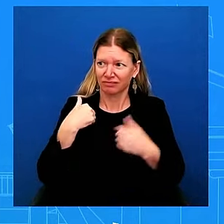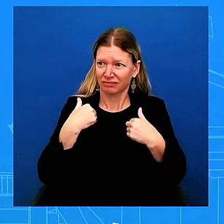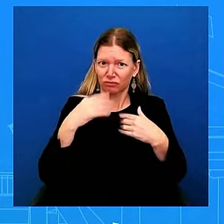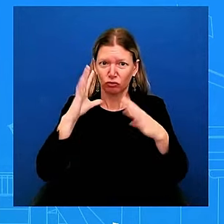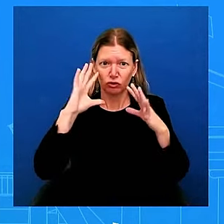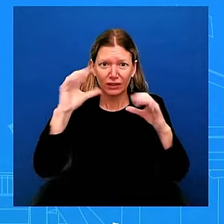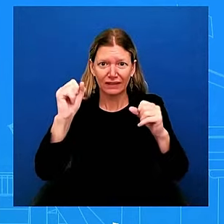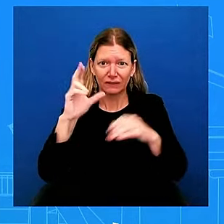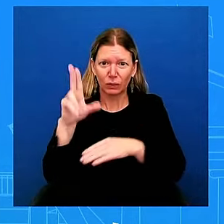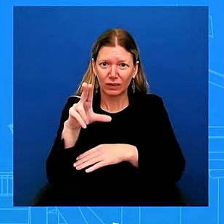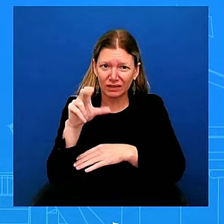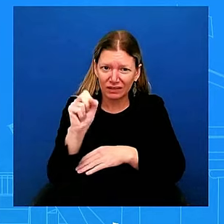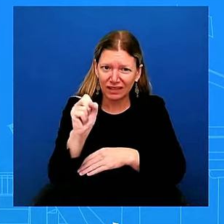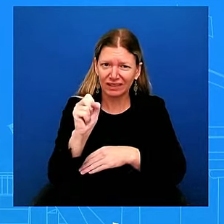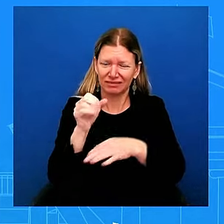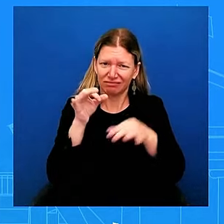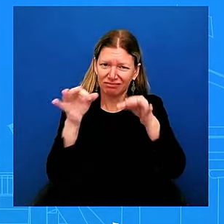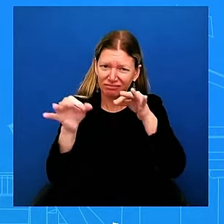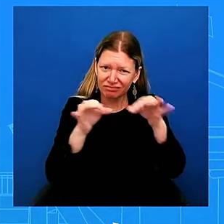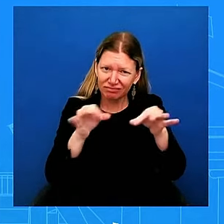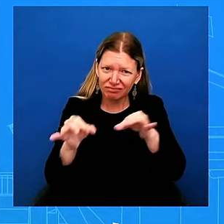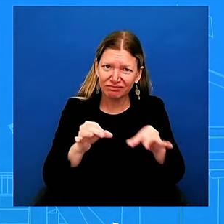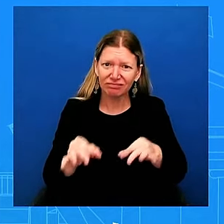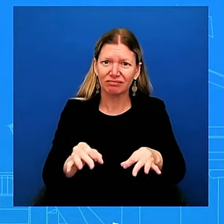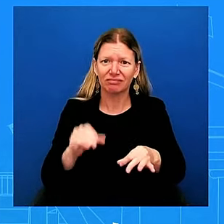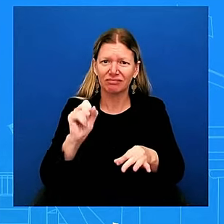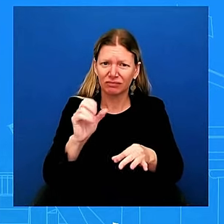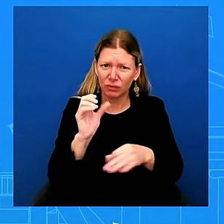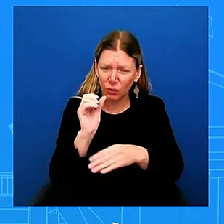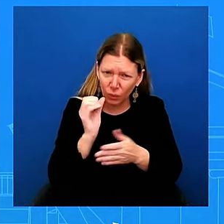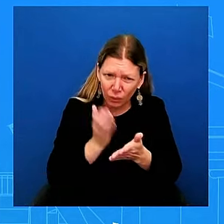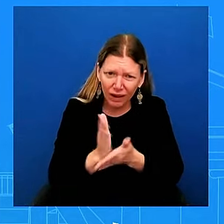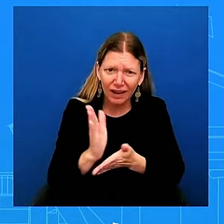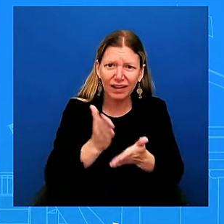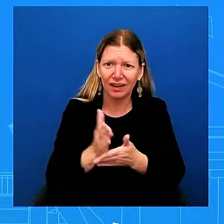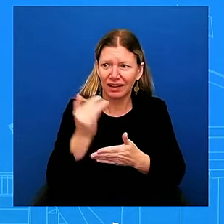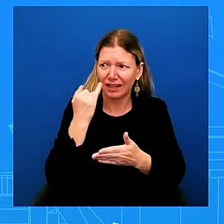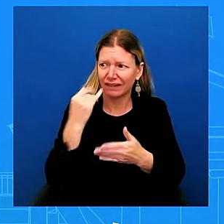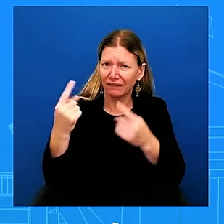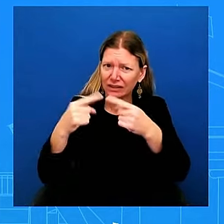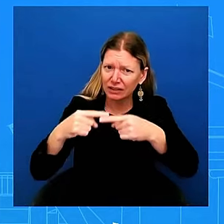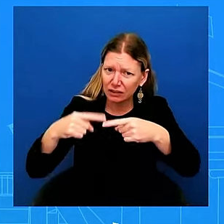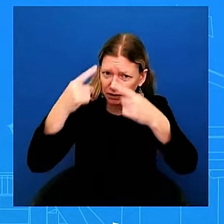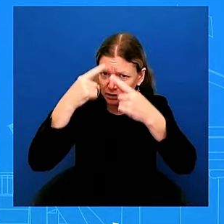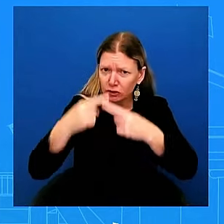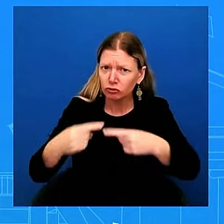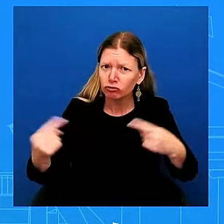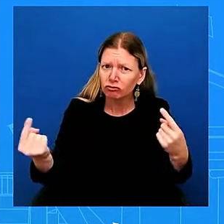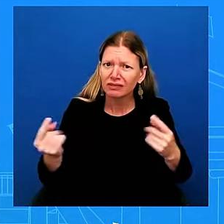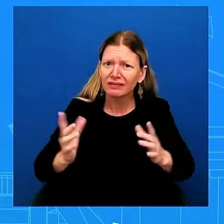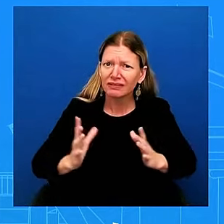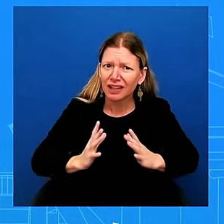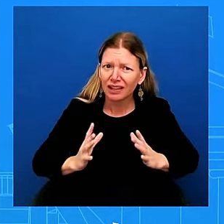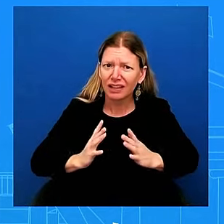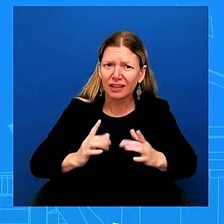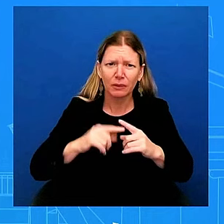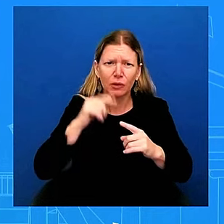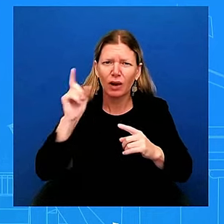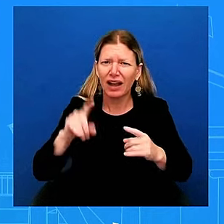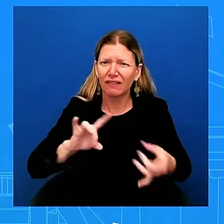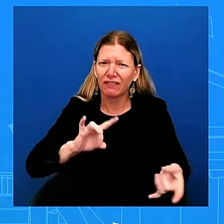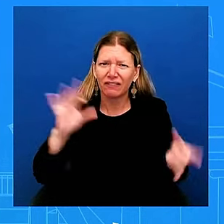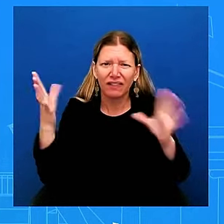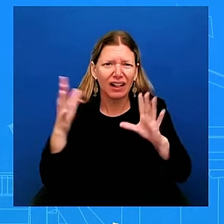to have differences. Violence shouldn't be part of that, right? He wanted to lay that out and say we have to bring the temperature